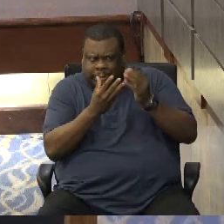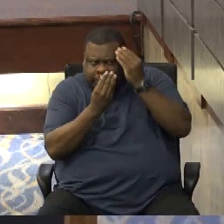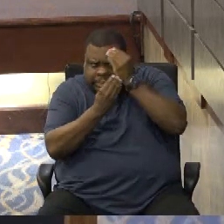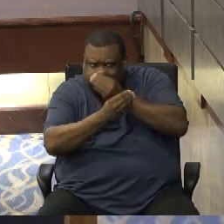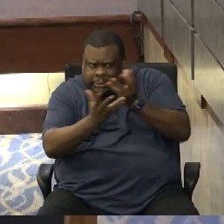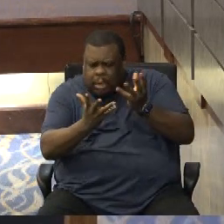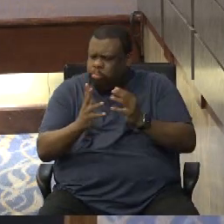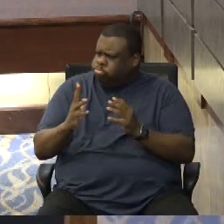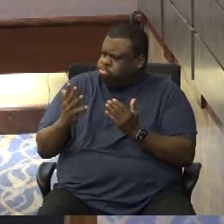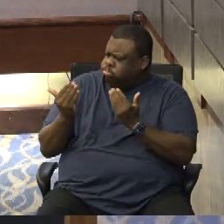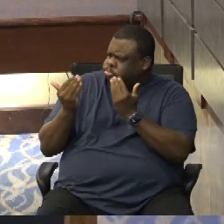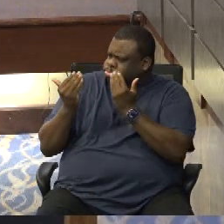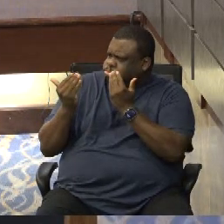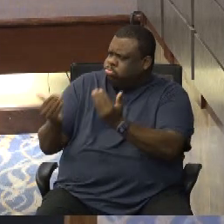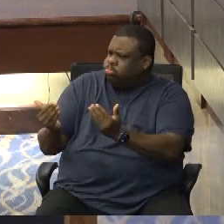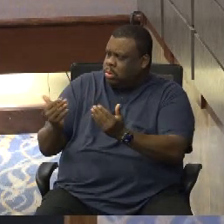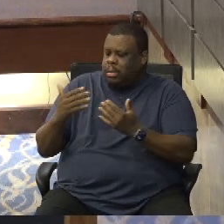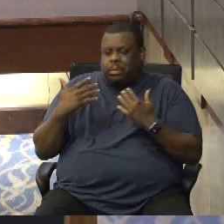It was an